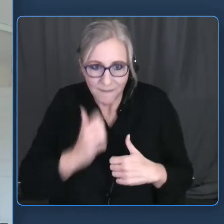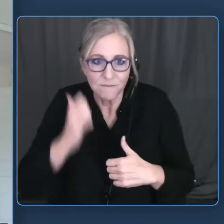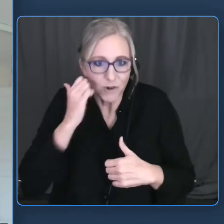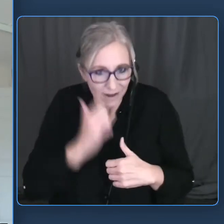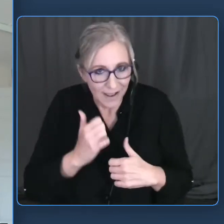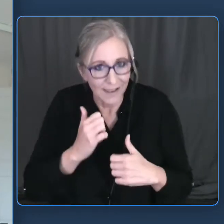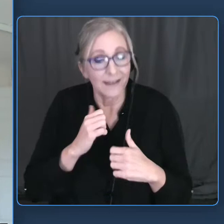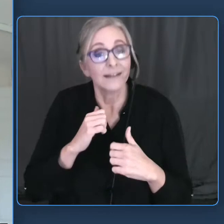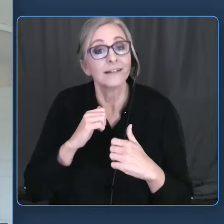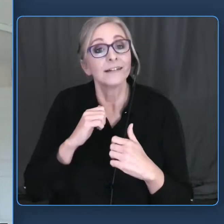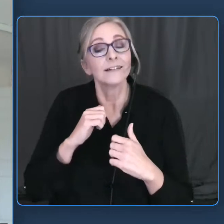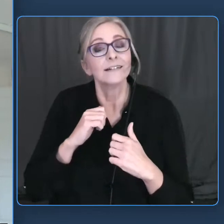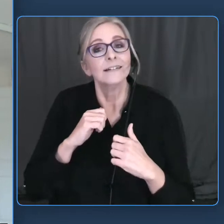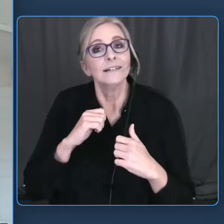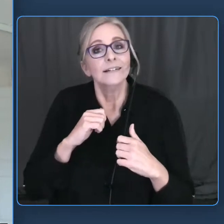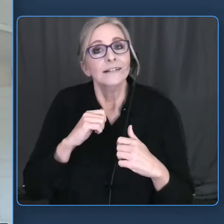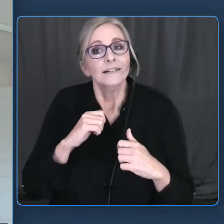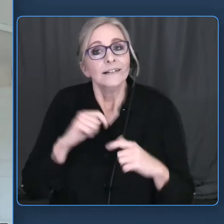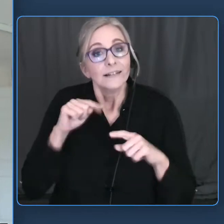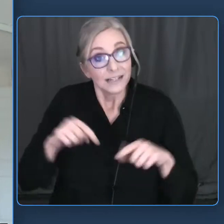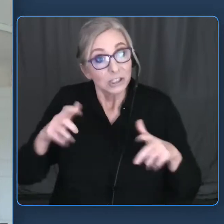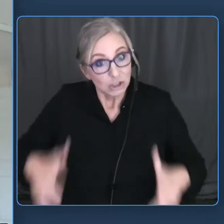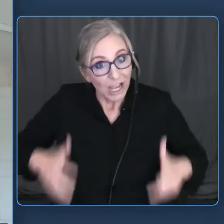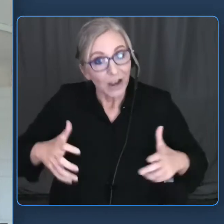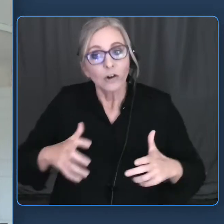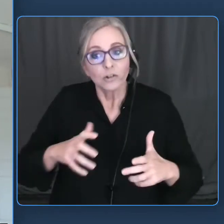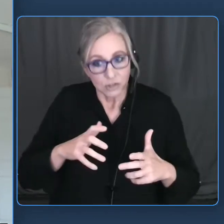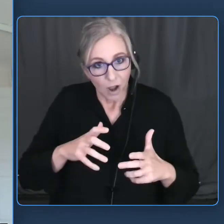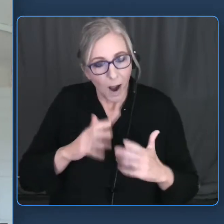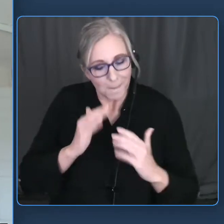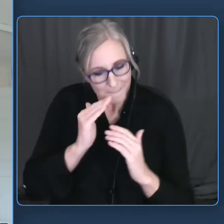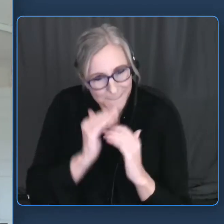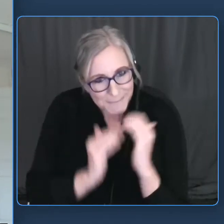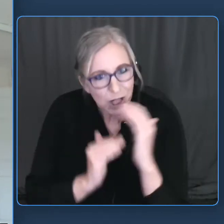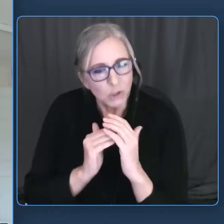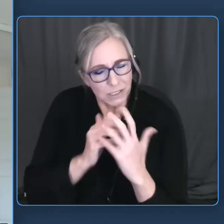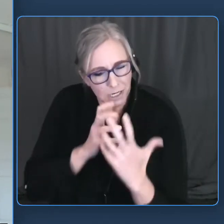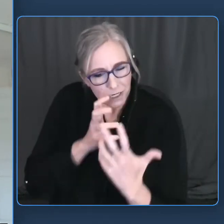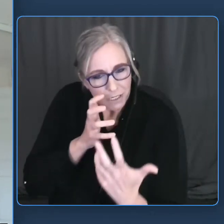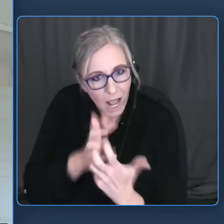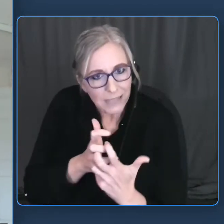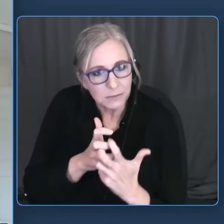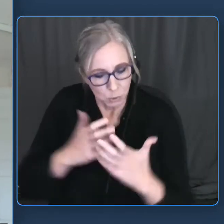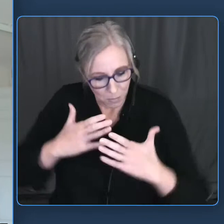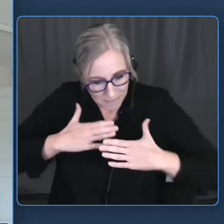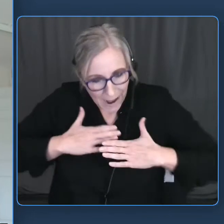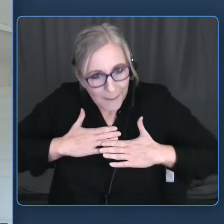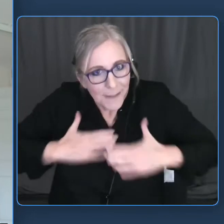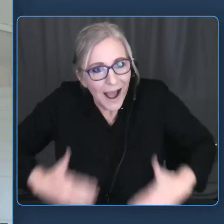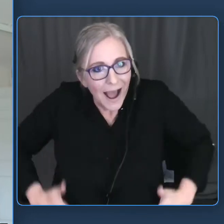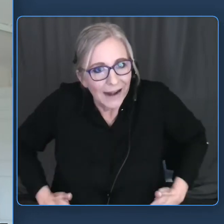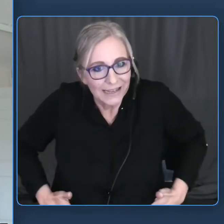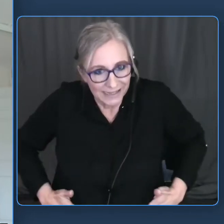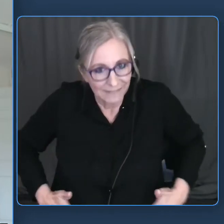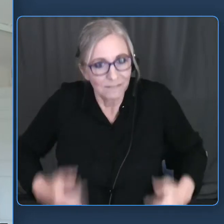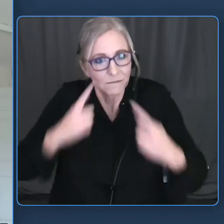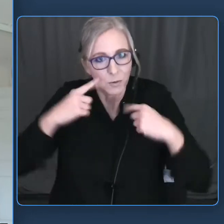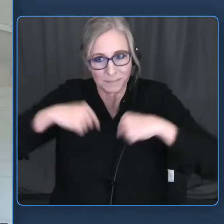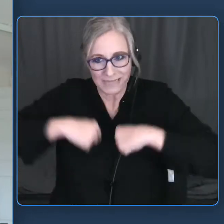single day, these chairs are built custom to our bodies.